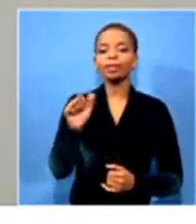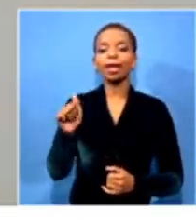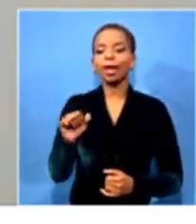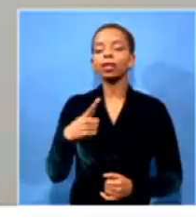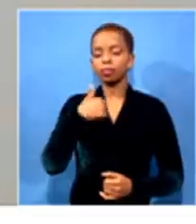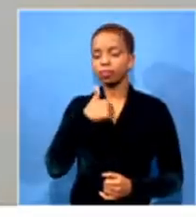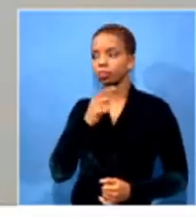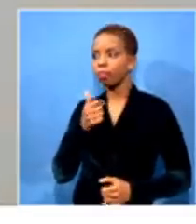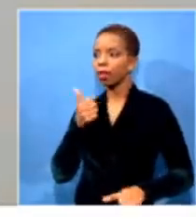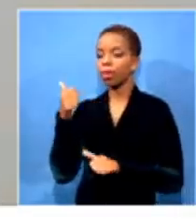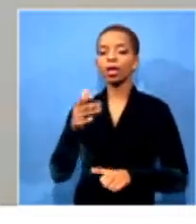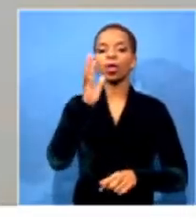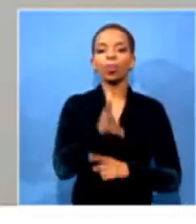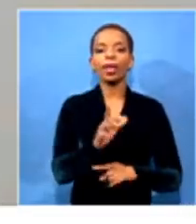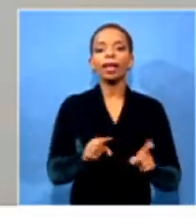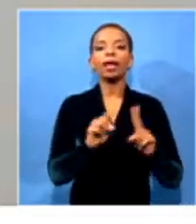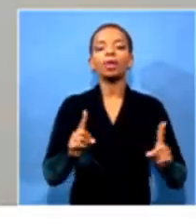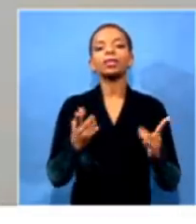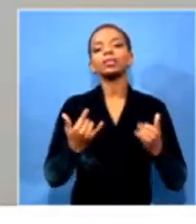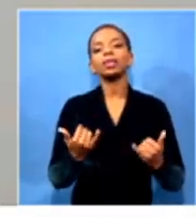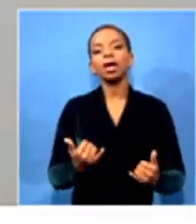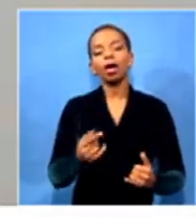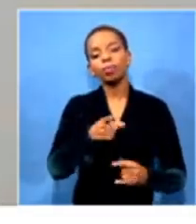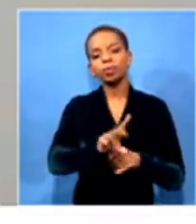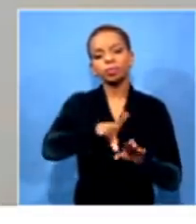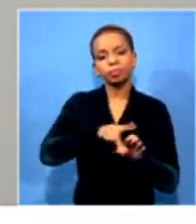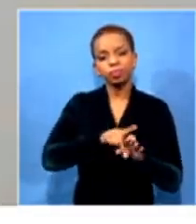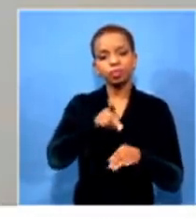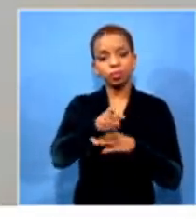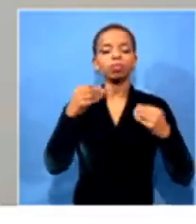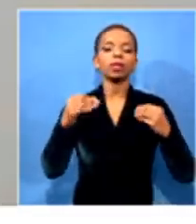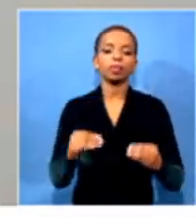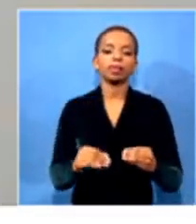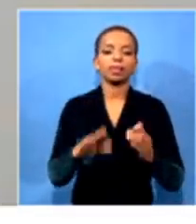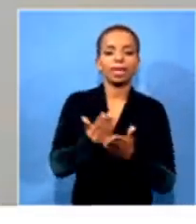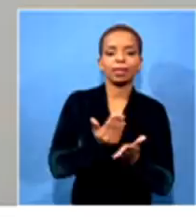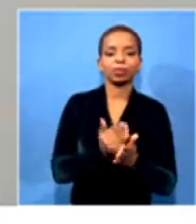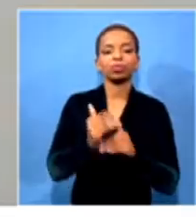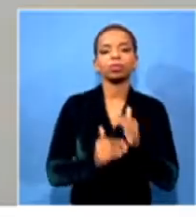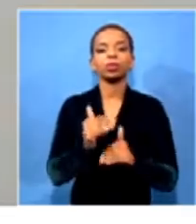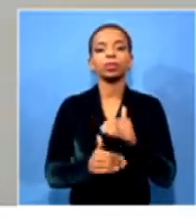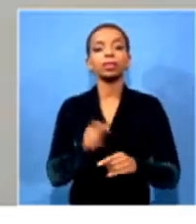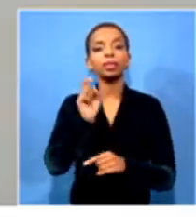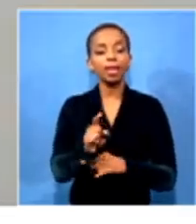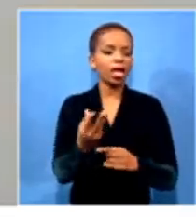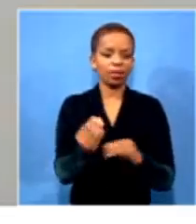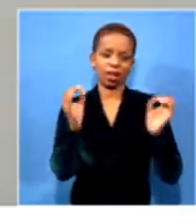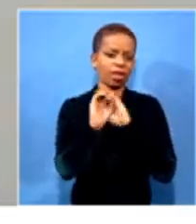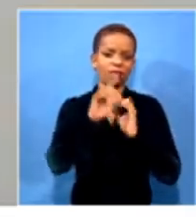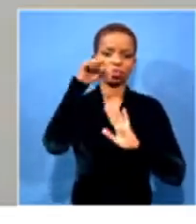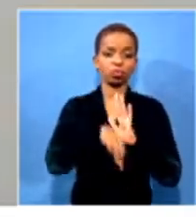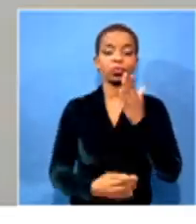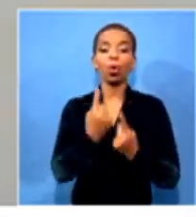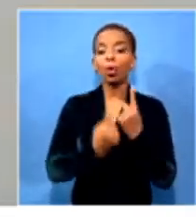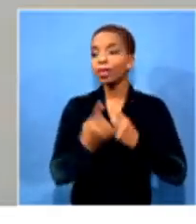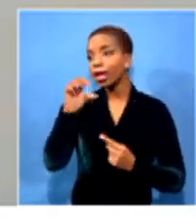of course, in this instance, it's the same banks that are now participating in this business rescue process with absolutely nothing to lose, because whether you close SAA